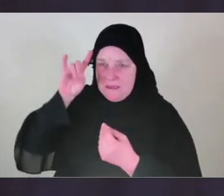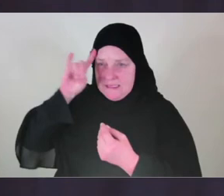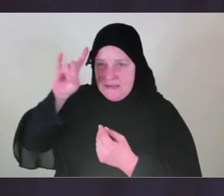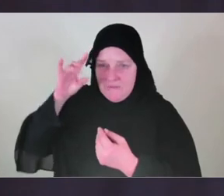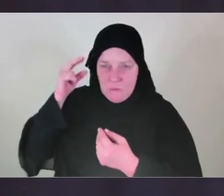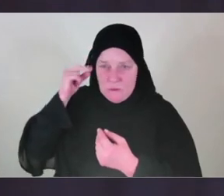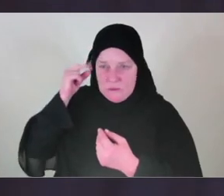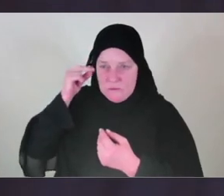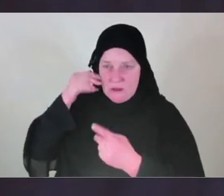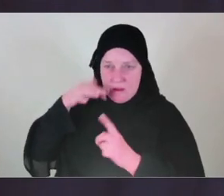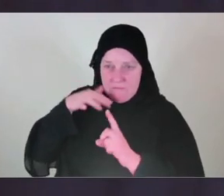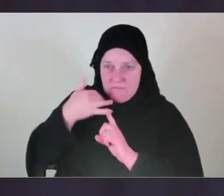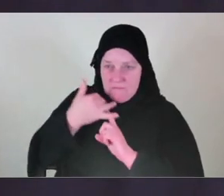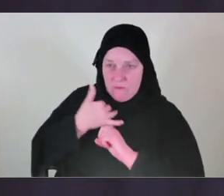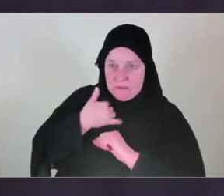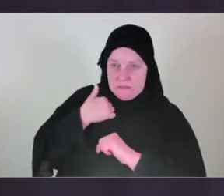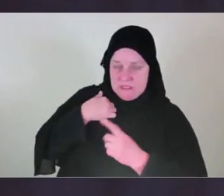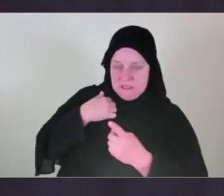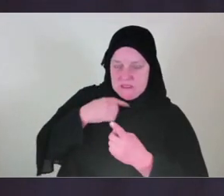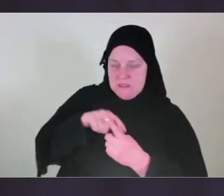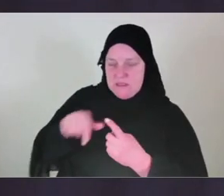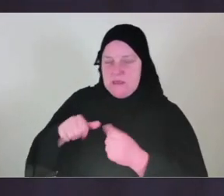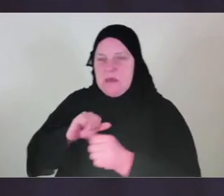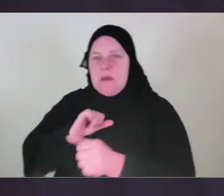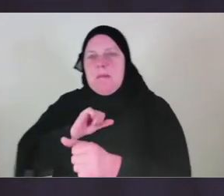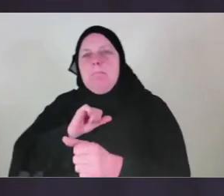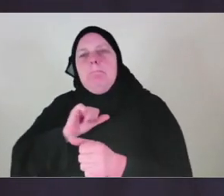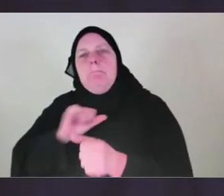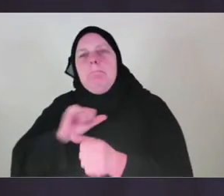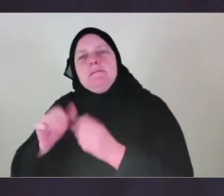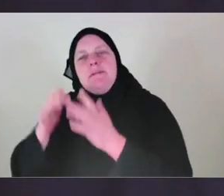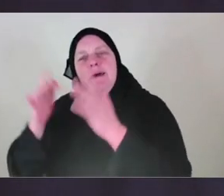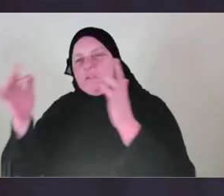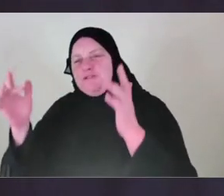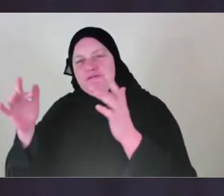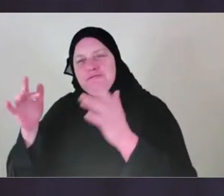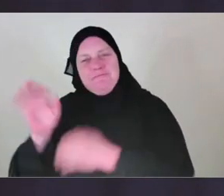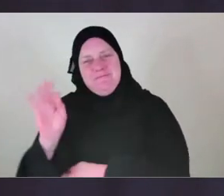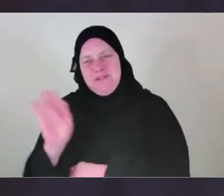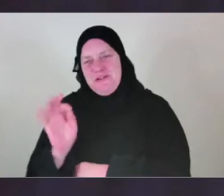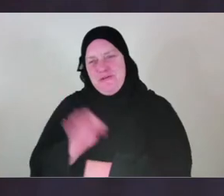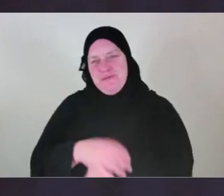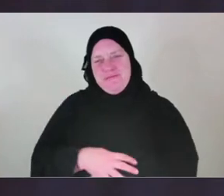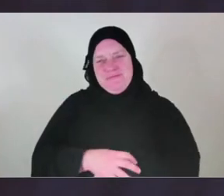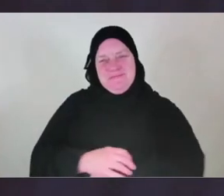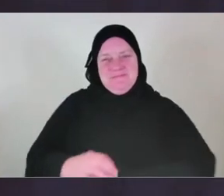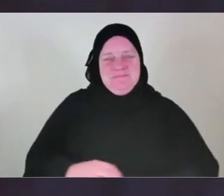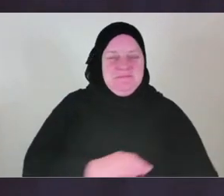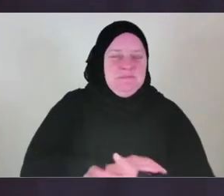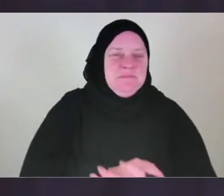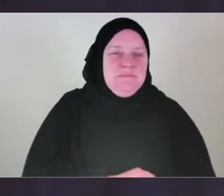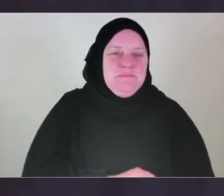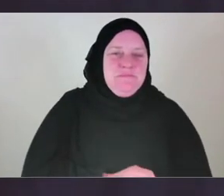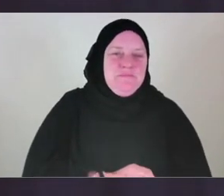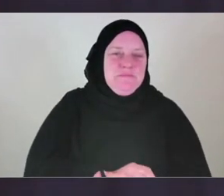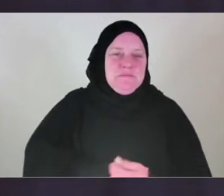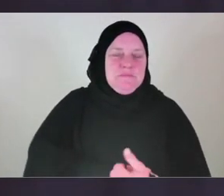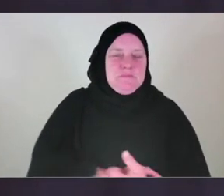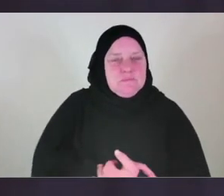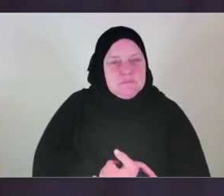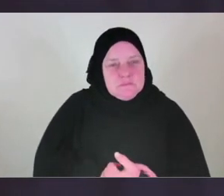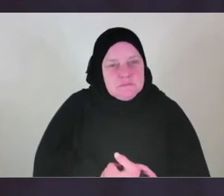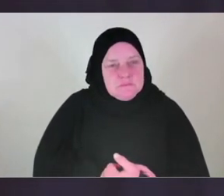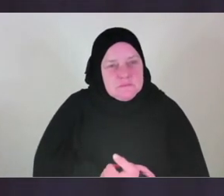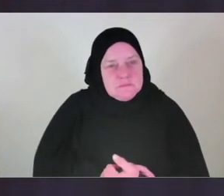so how could this be the case? So Yahya jumps to the next one. And he says that the Prophet once